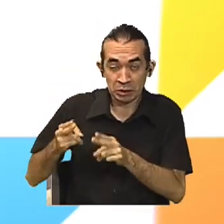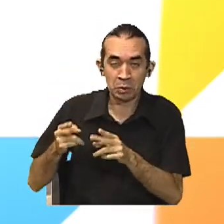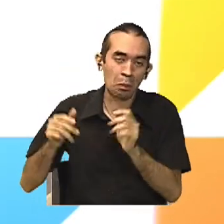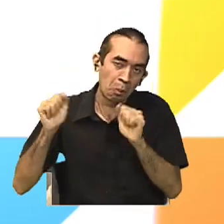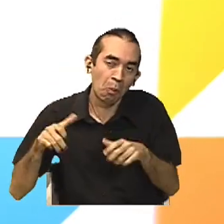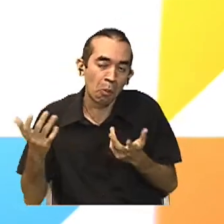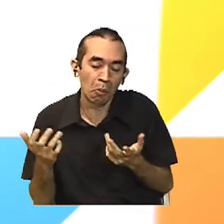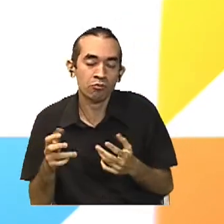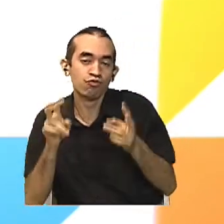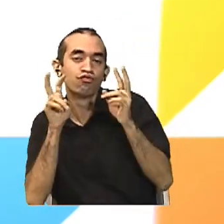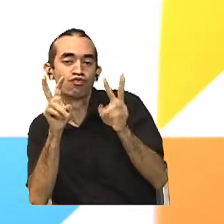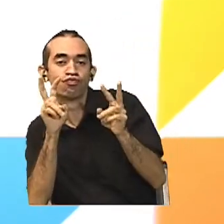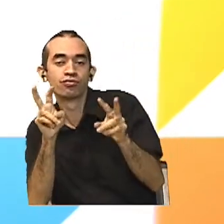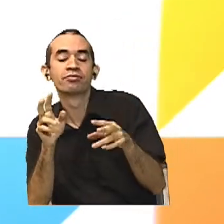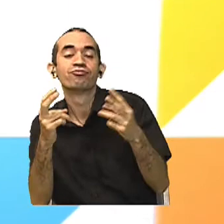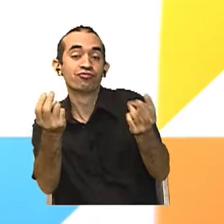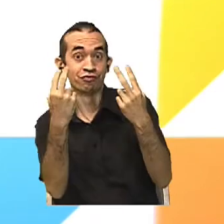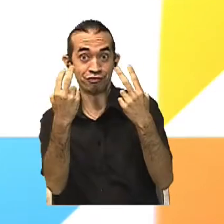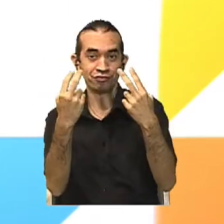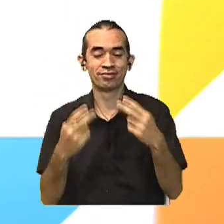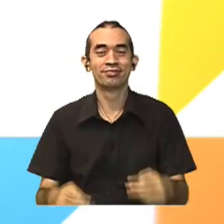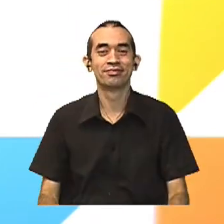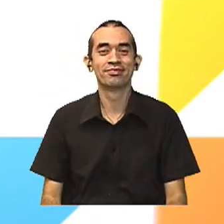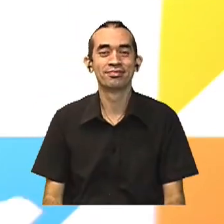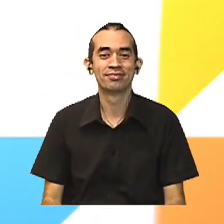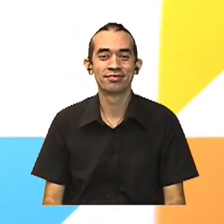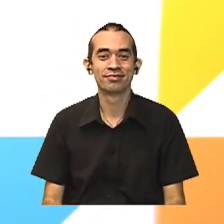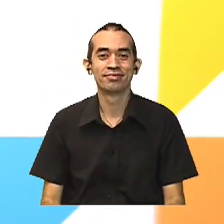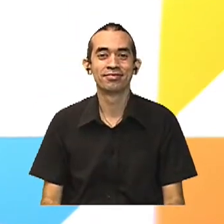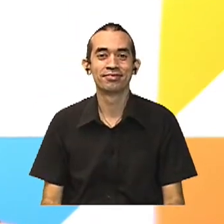your self-study guides.